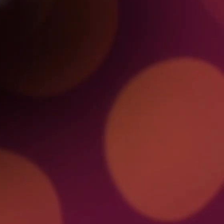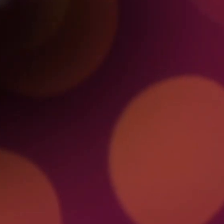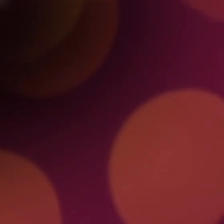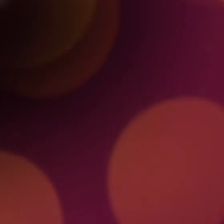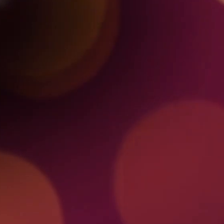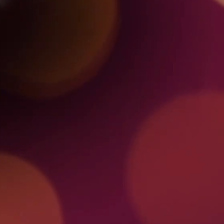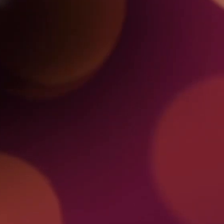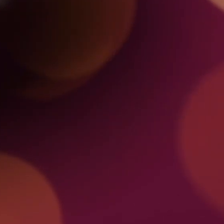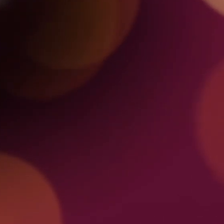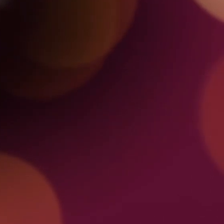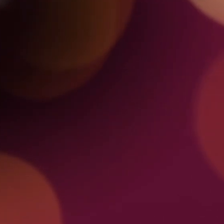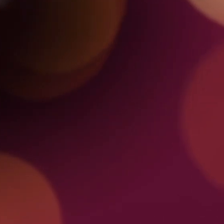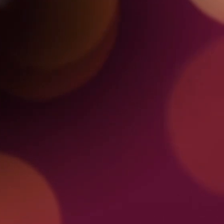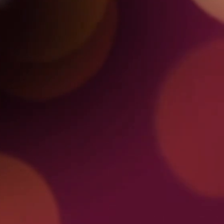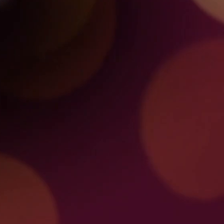away.